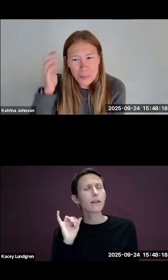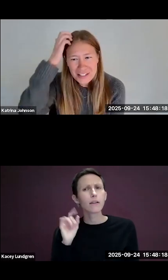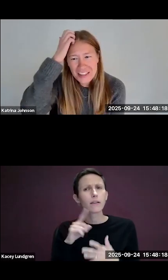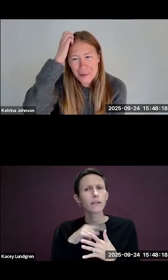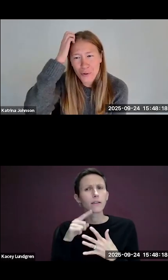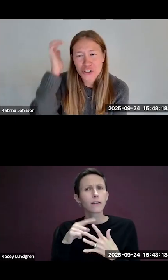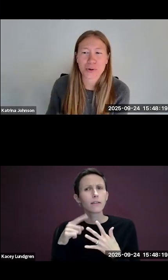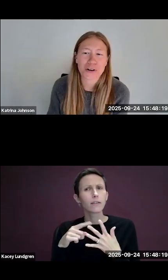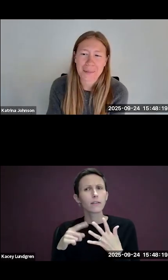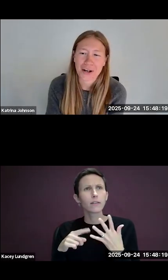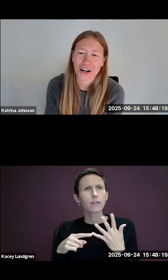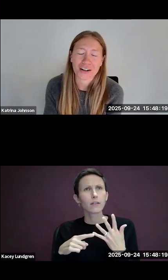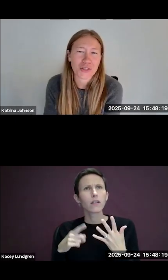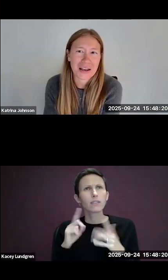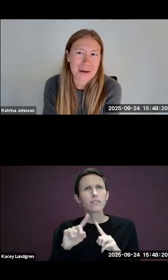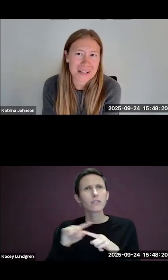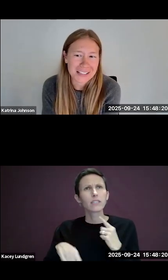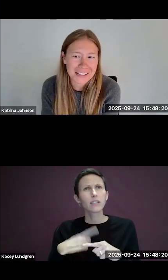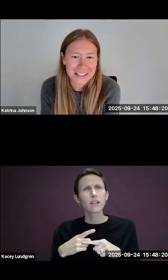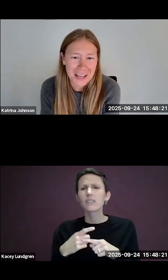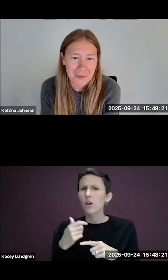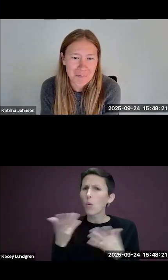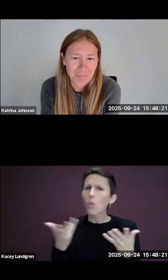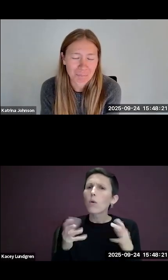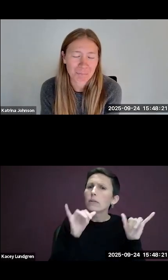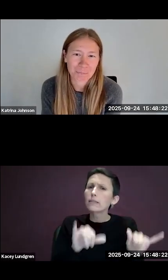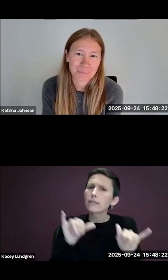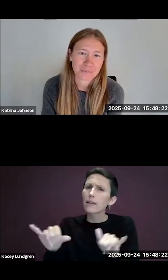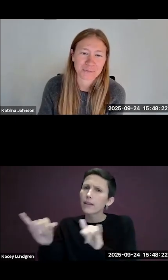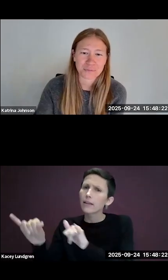I'll give you a moment to think about which parameter you think maybe stays the same.